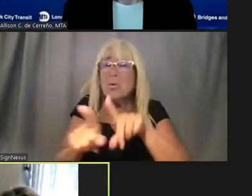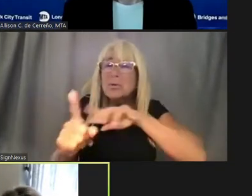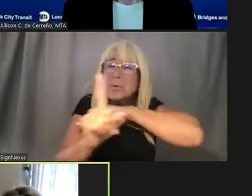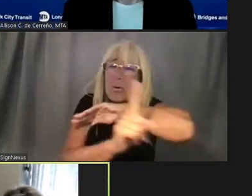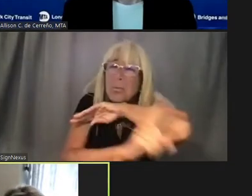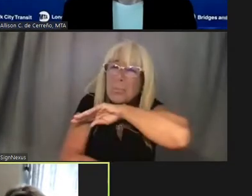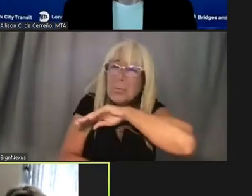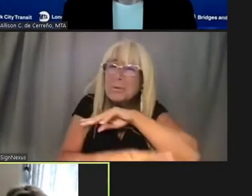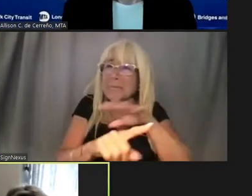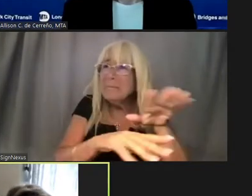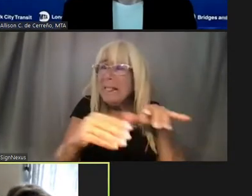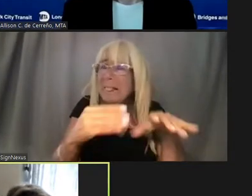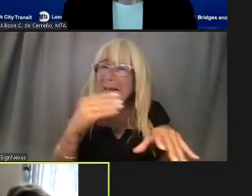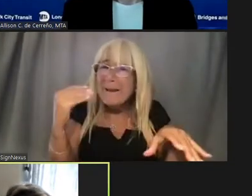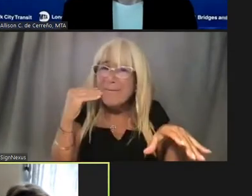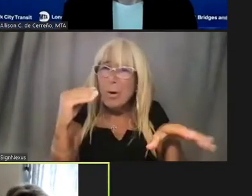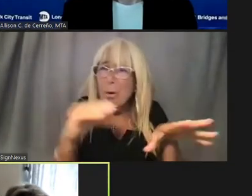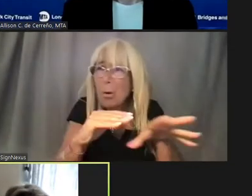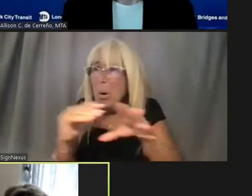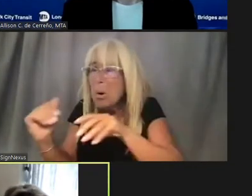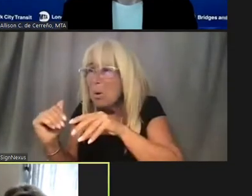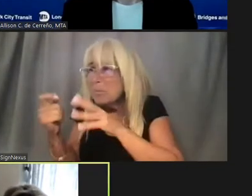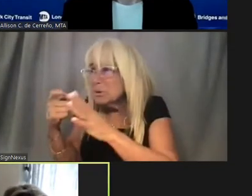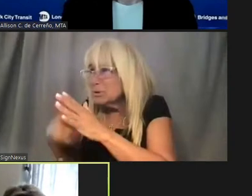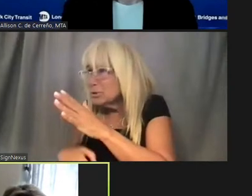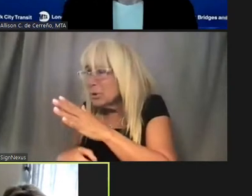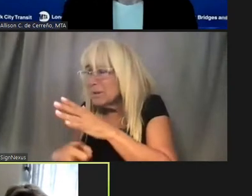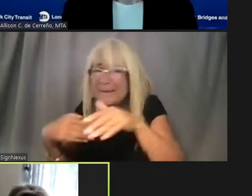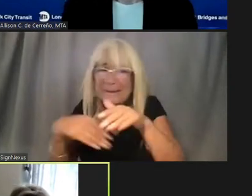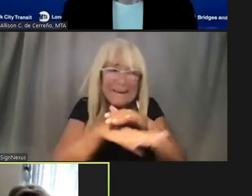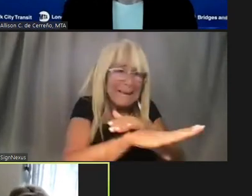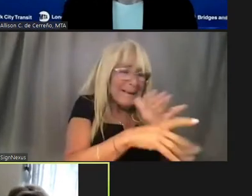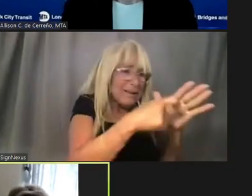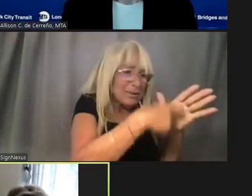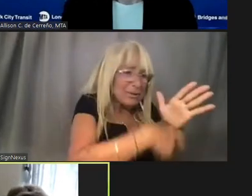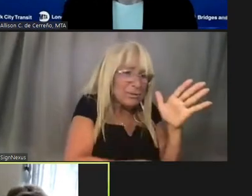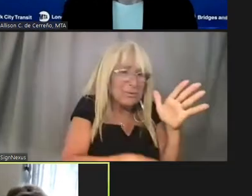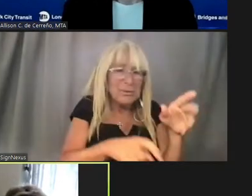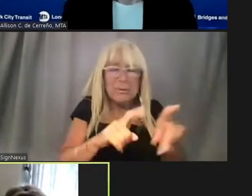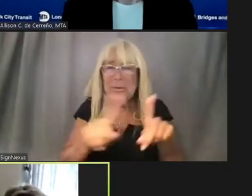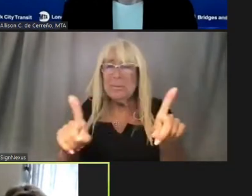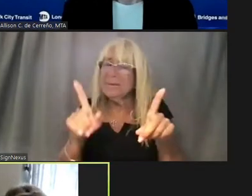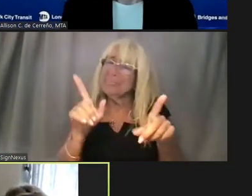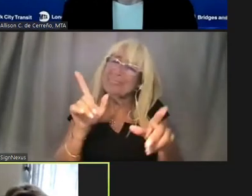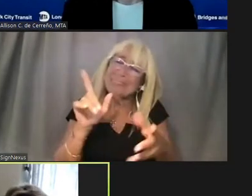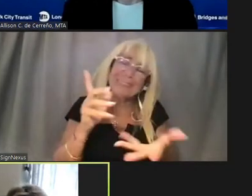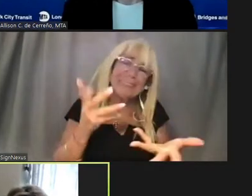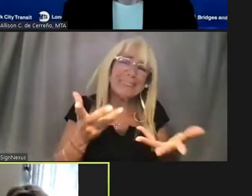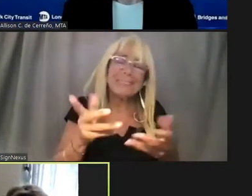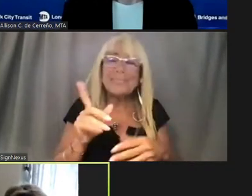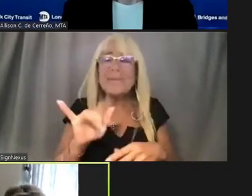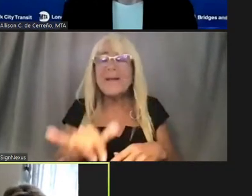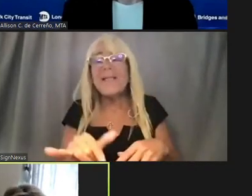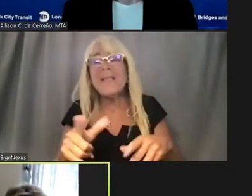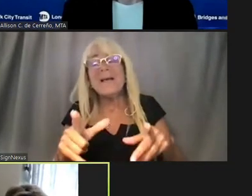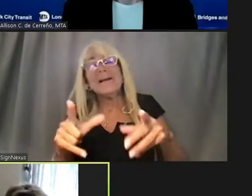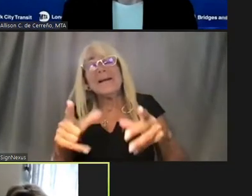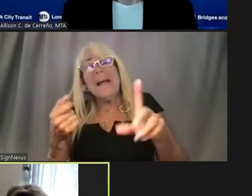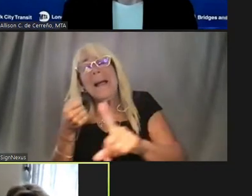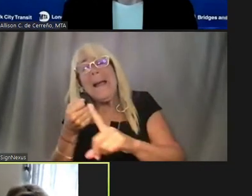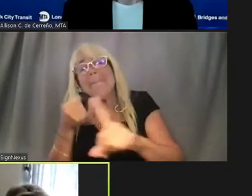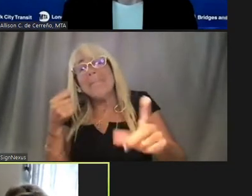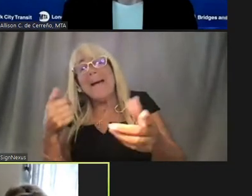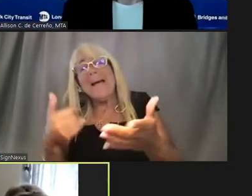to leave home which the remaining in zone toll seems to do the ancillary impact of new